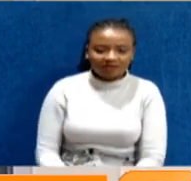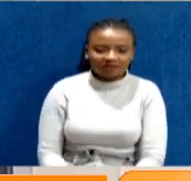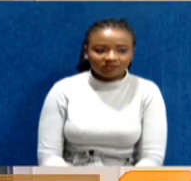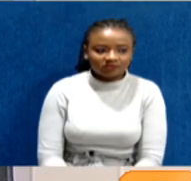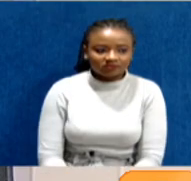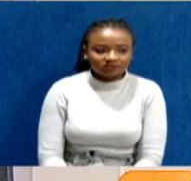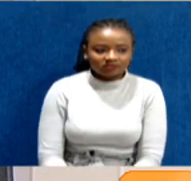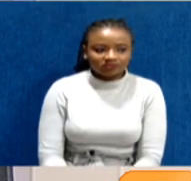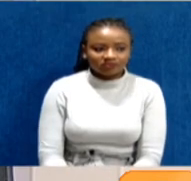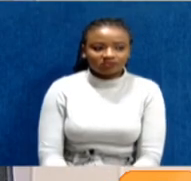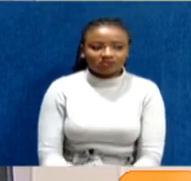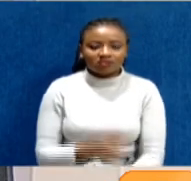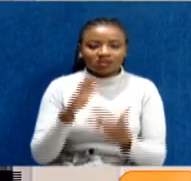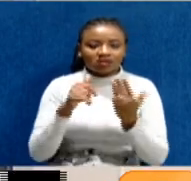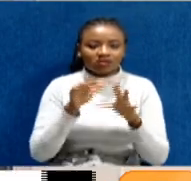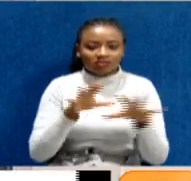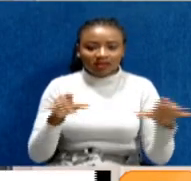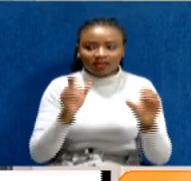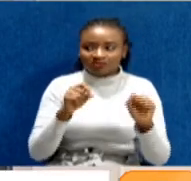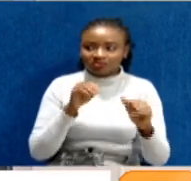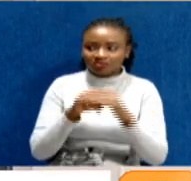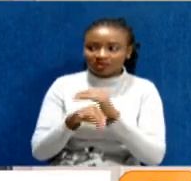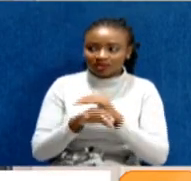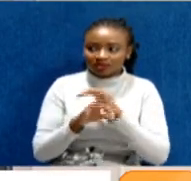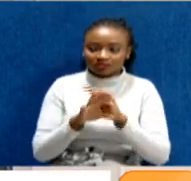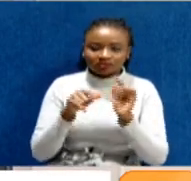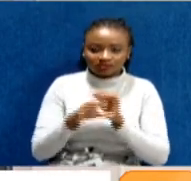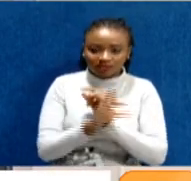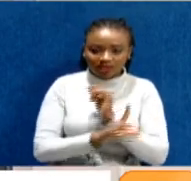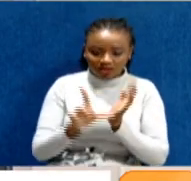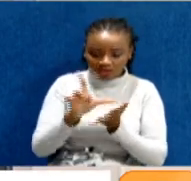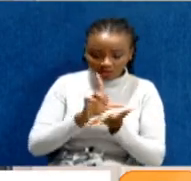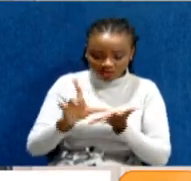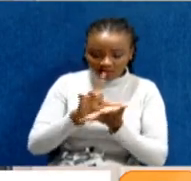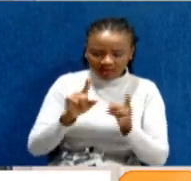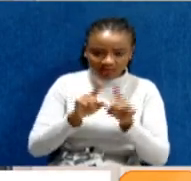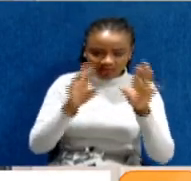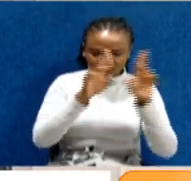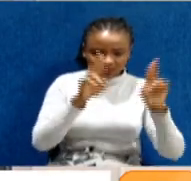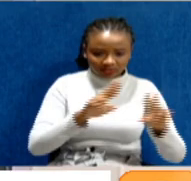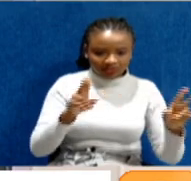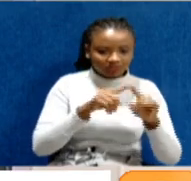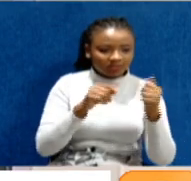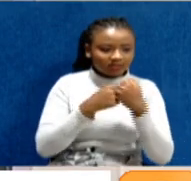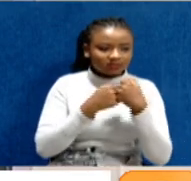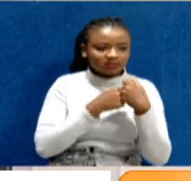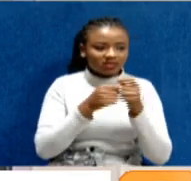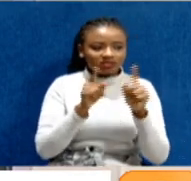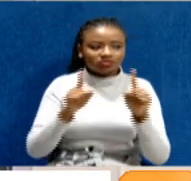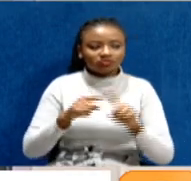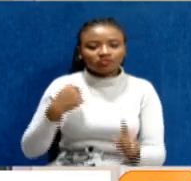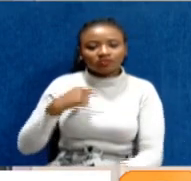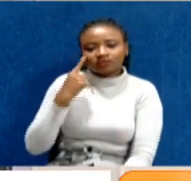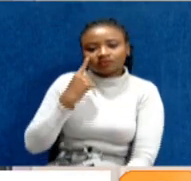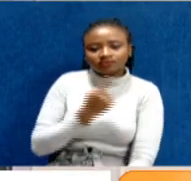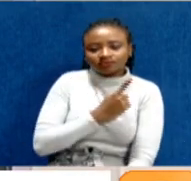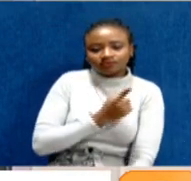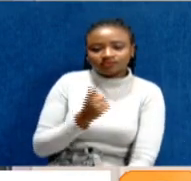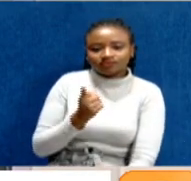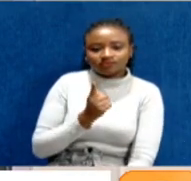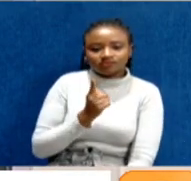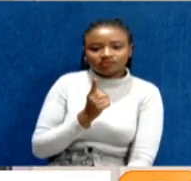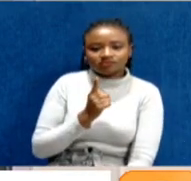organic markets, and all these markets are available, even locally and internationally. The challenge also has been most of the